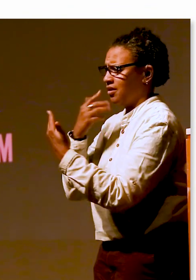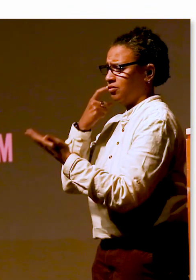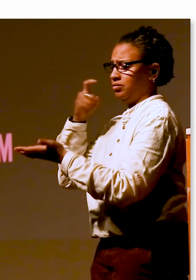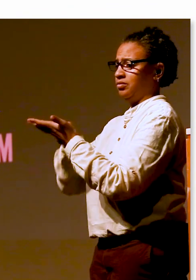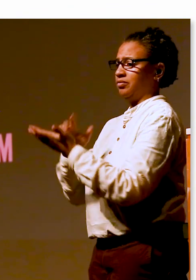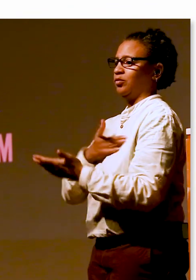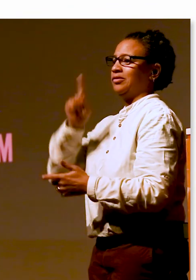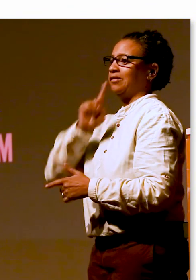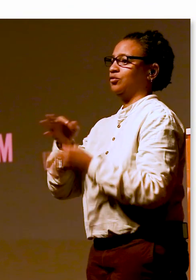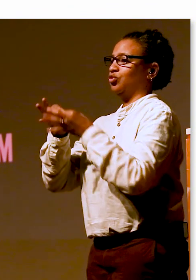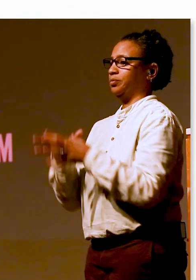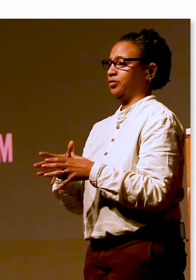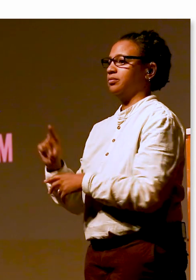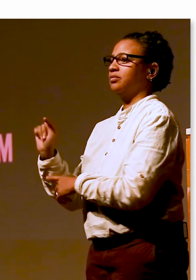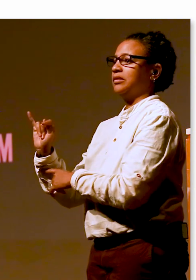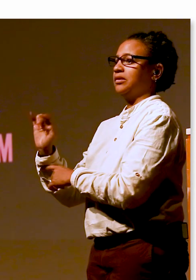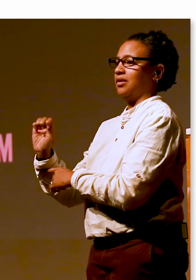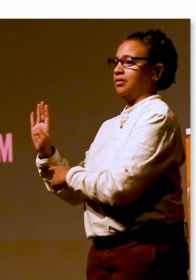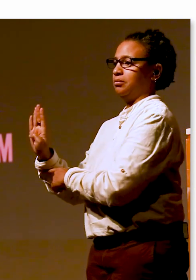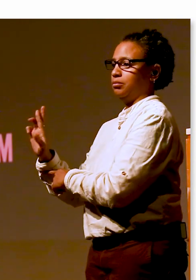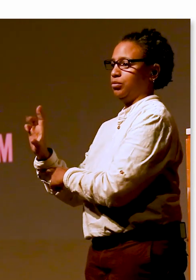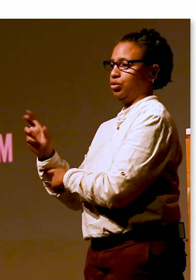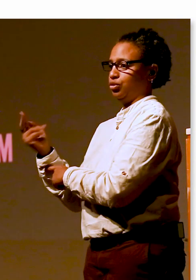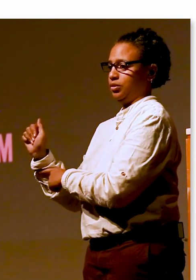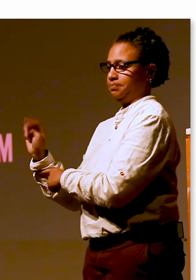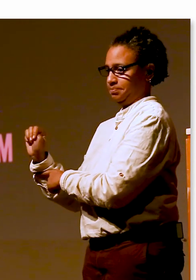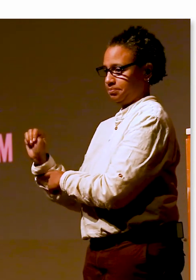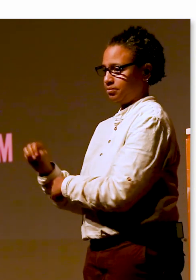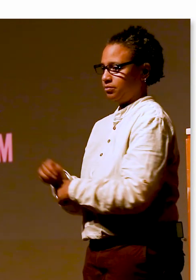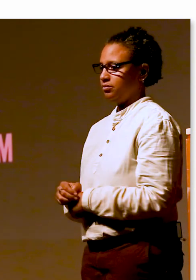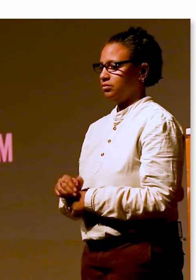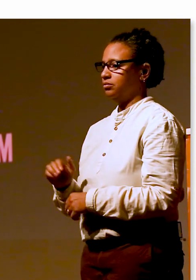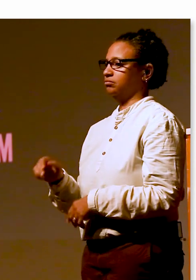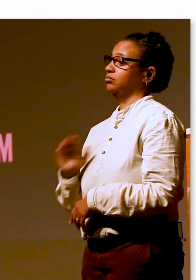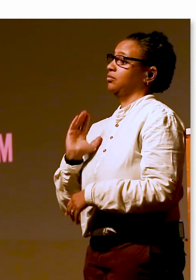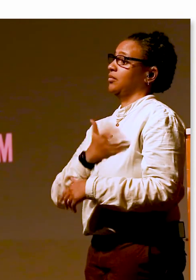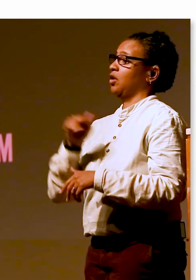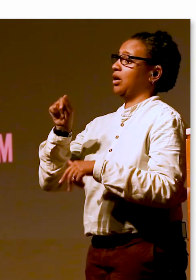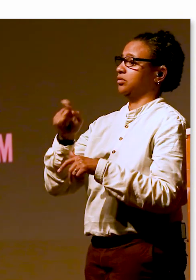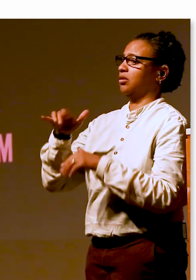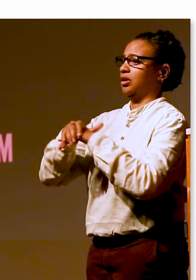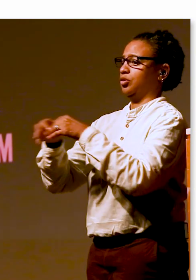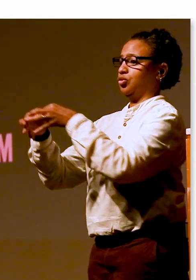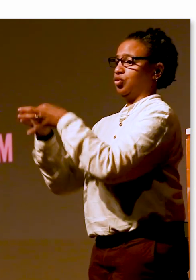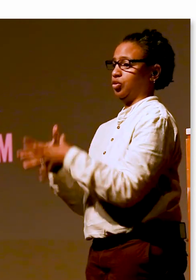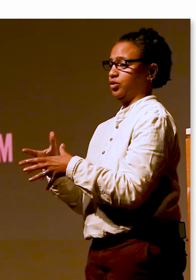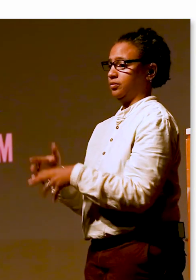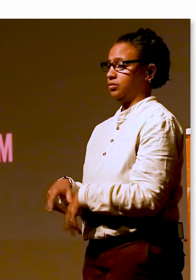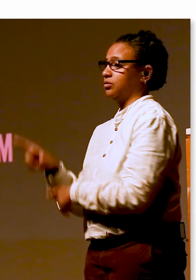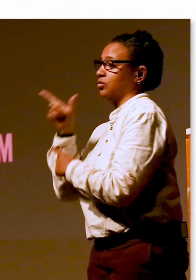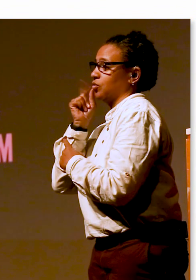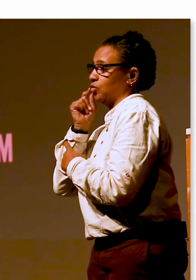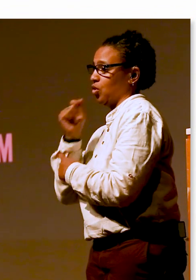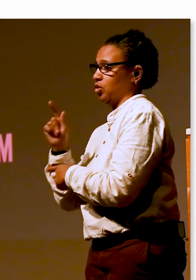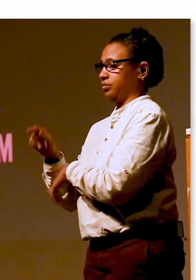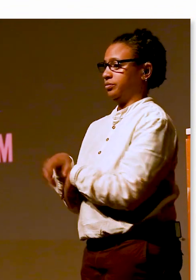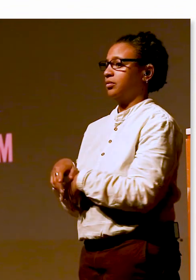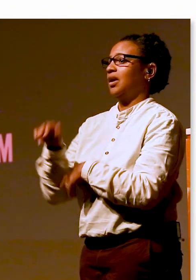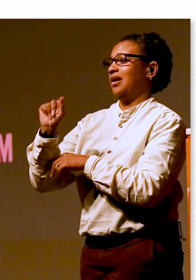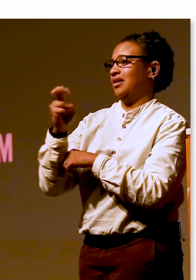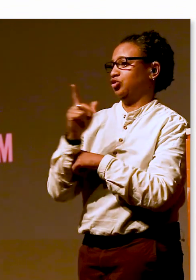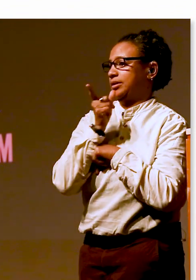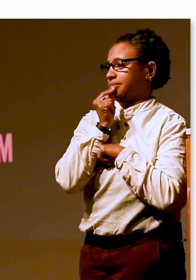interpreter, Ty Burcham, and our American Sign Language interpreters, L'Oreal Aviles and Ashley Paul.